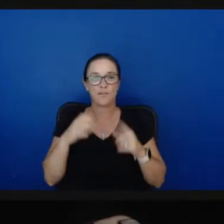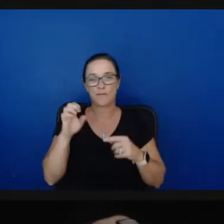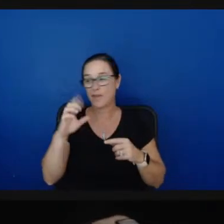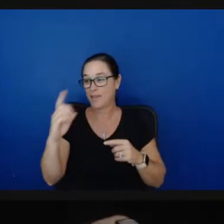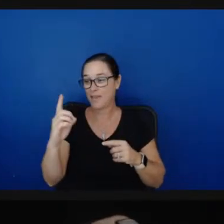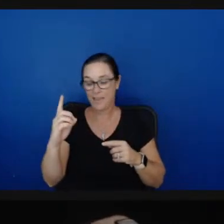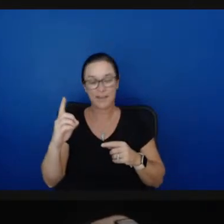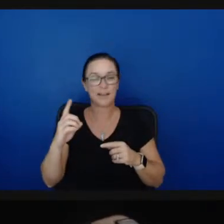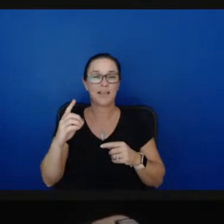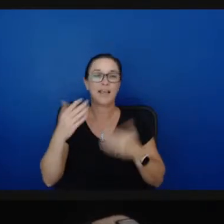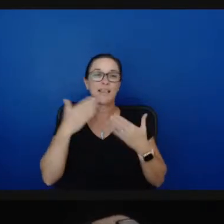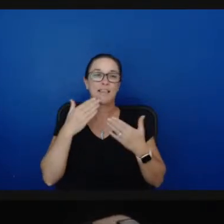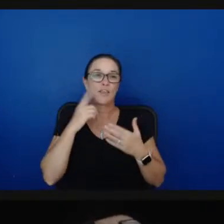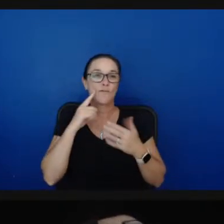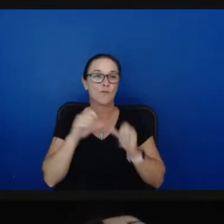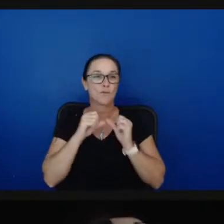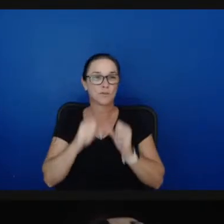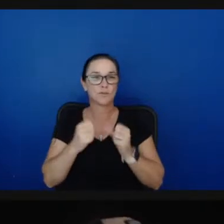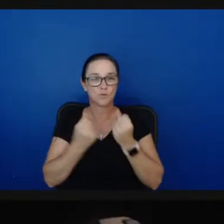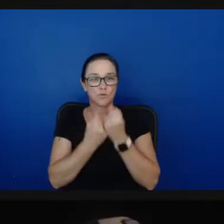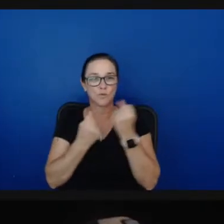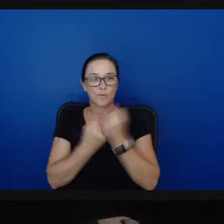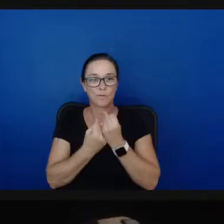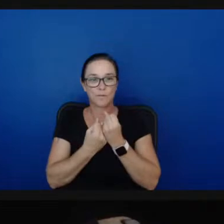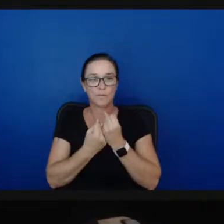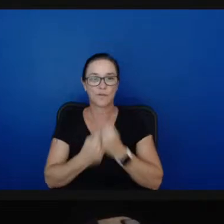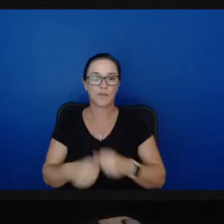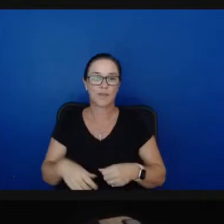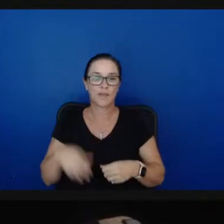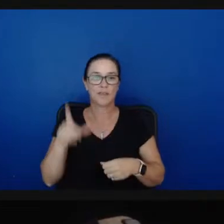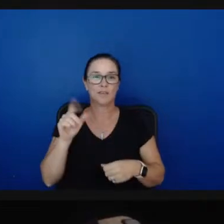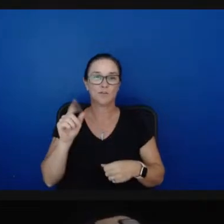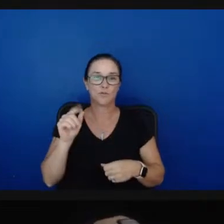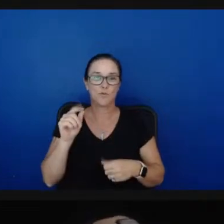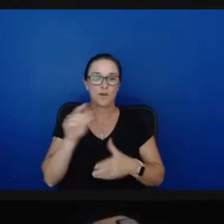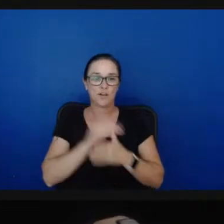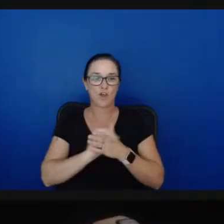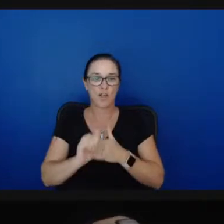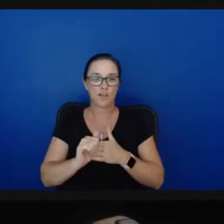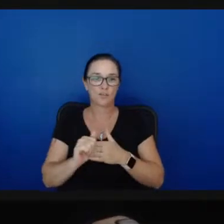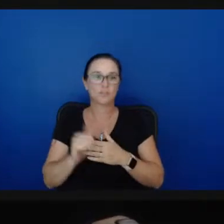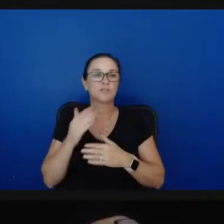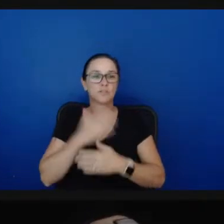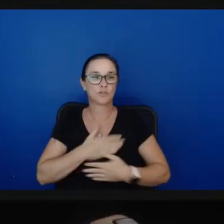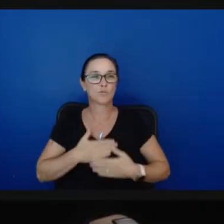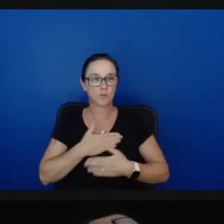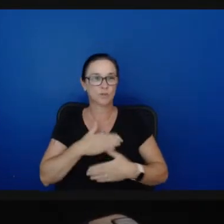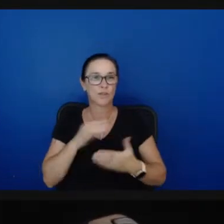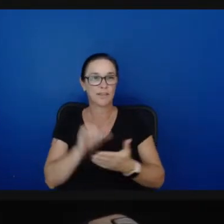supporter there. Just a super stat sticker, $20 he donated. Appreciate the support there.